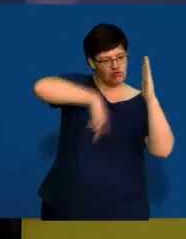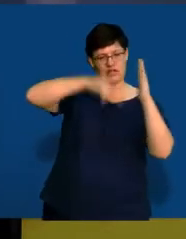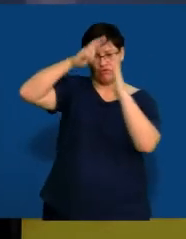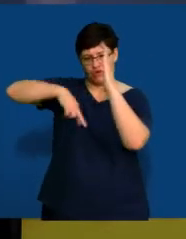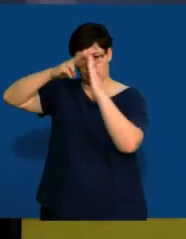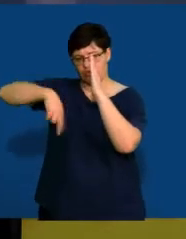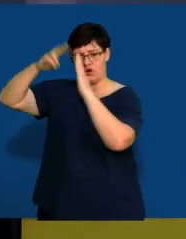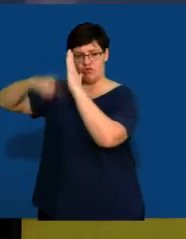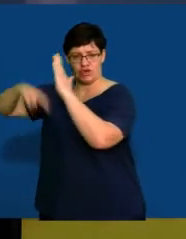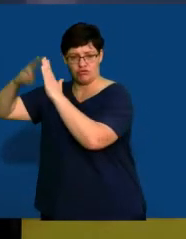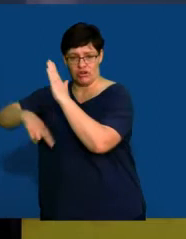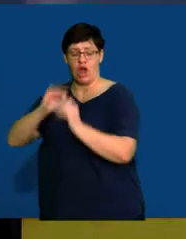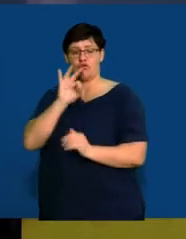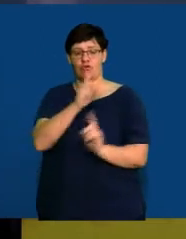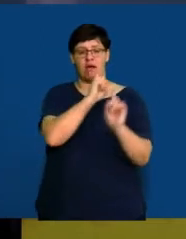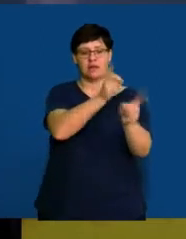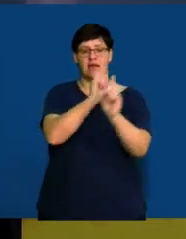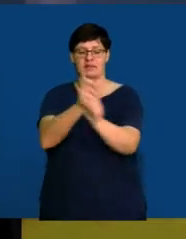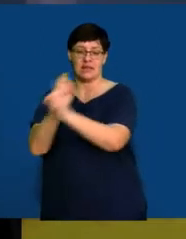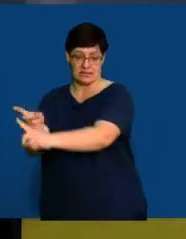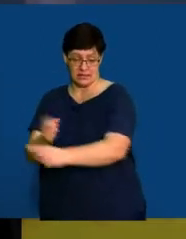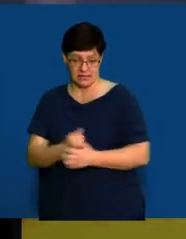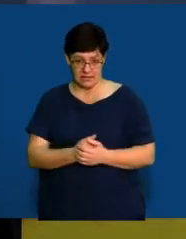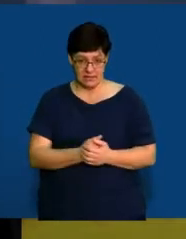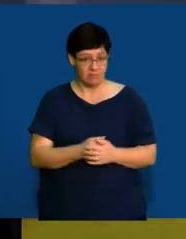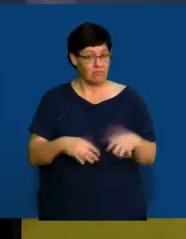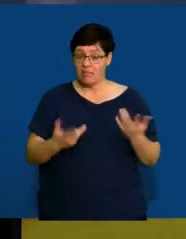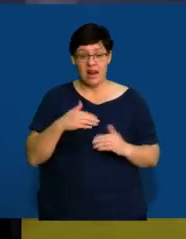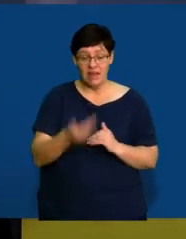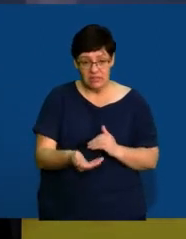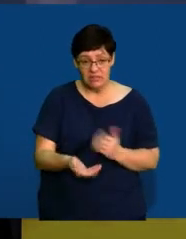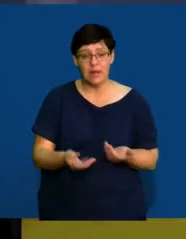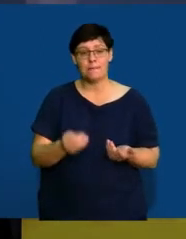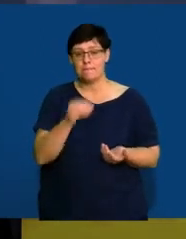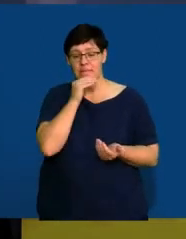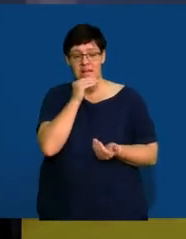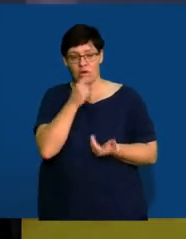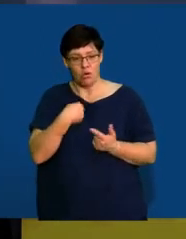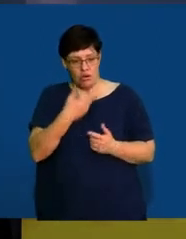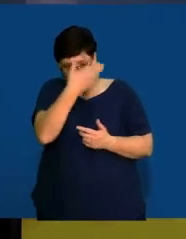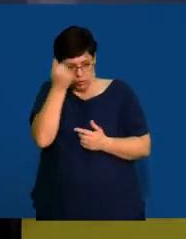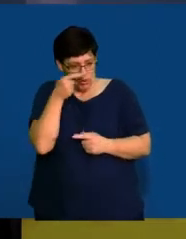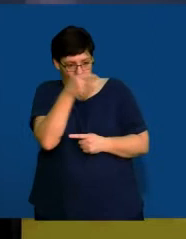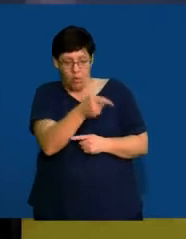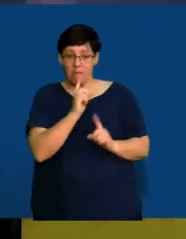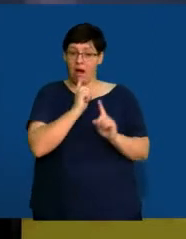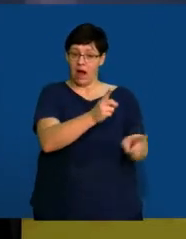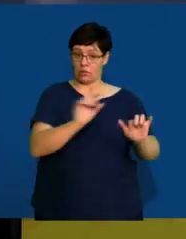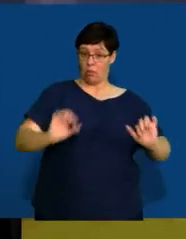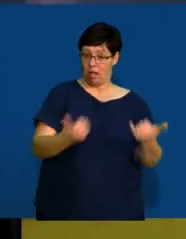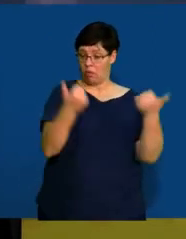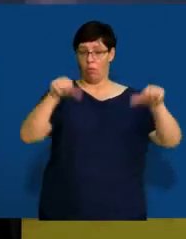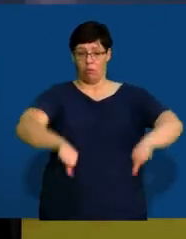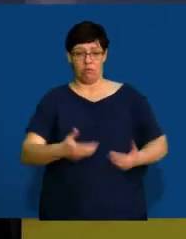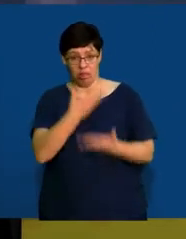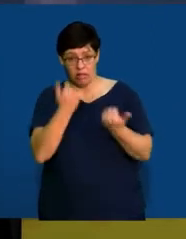entire response in that answers that you have. If you don't, you will then not be able to determine how well you've answered that